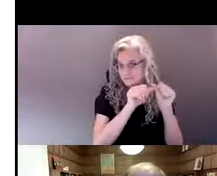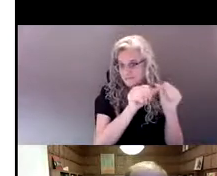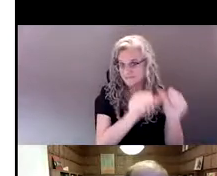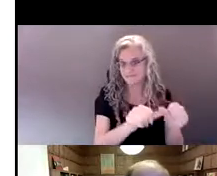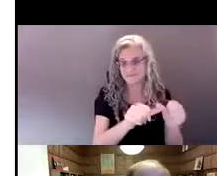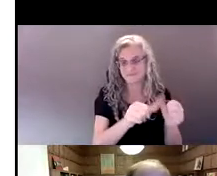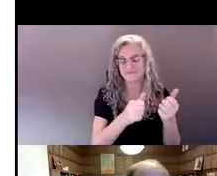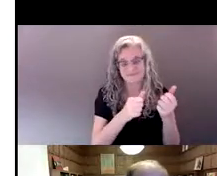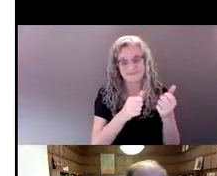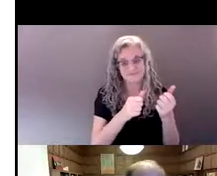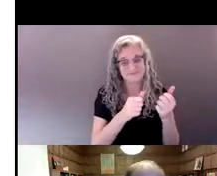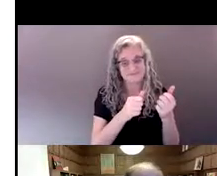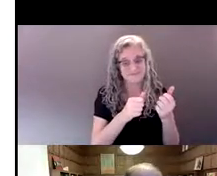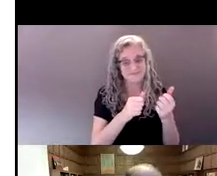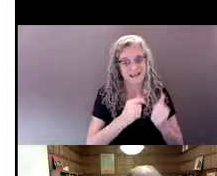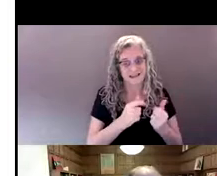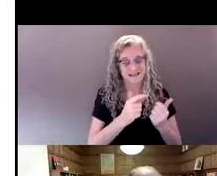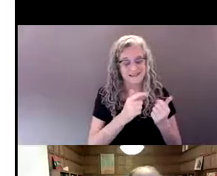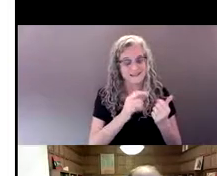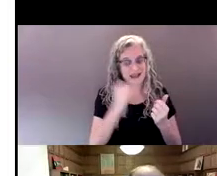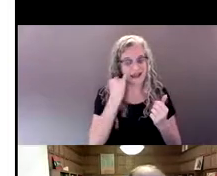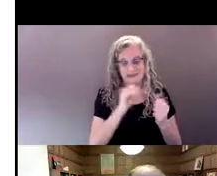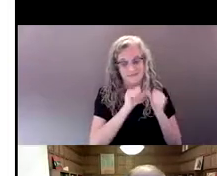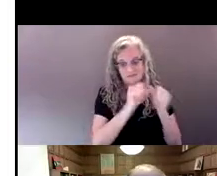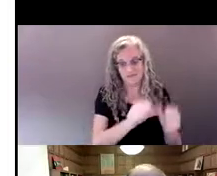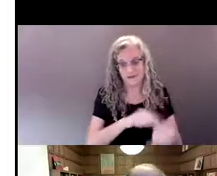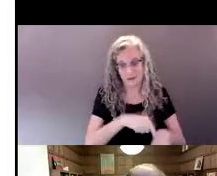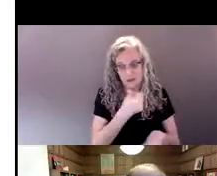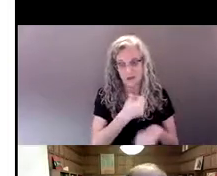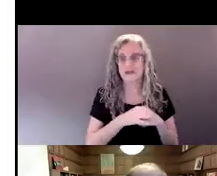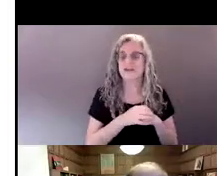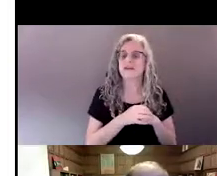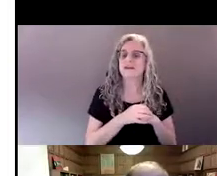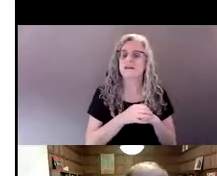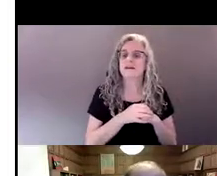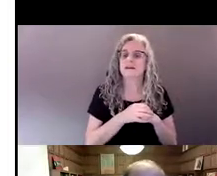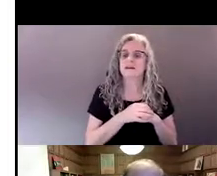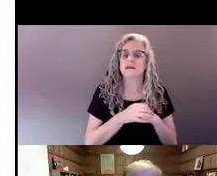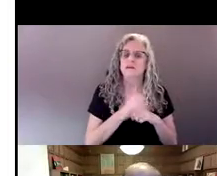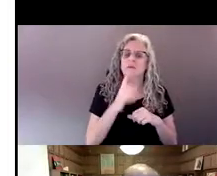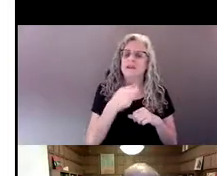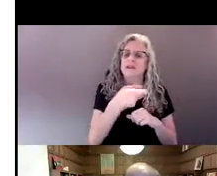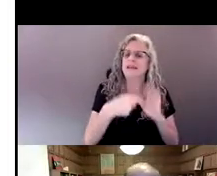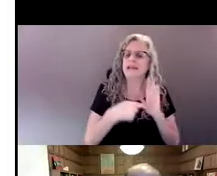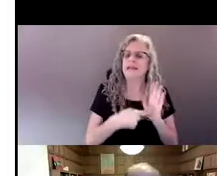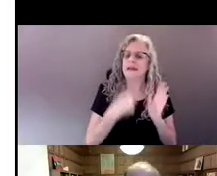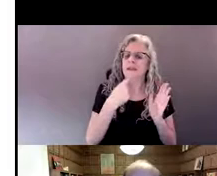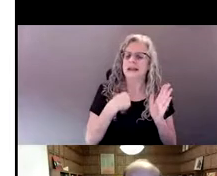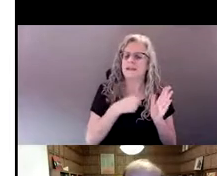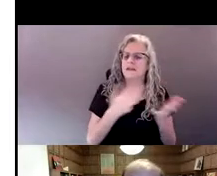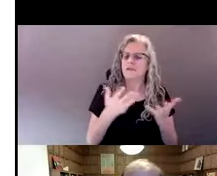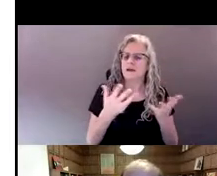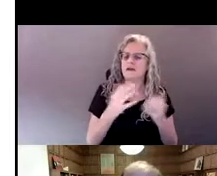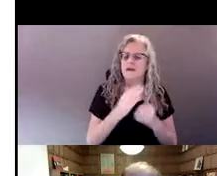in Marxist thought. And all we need to take away from this example is that already some of the